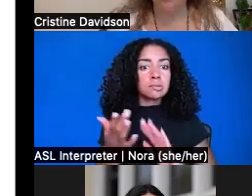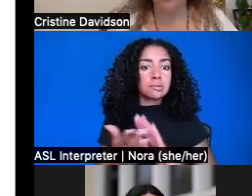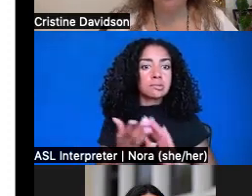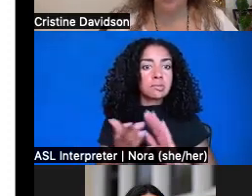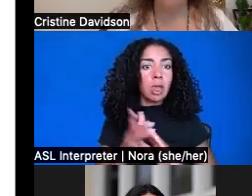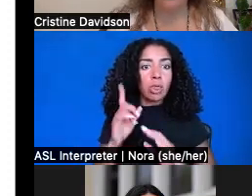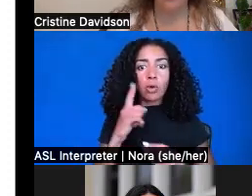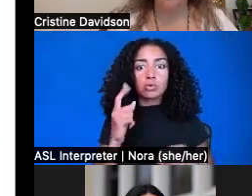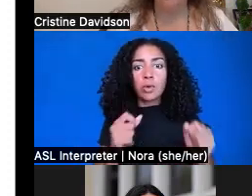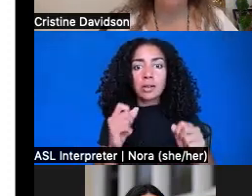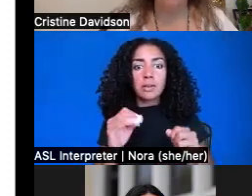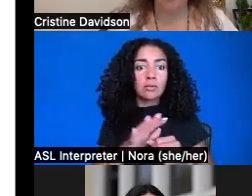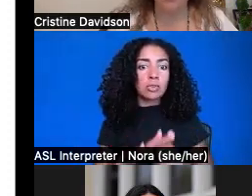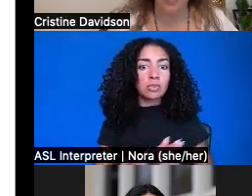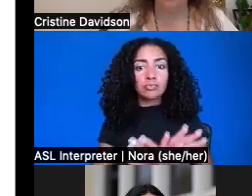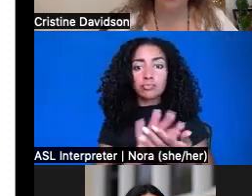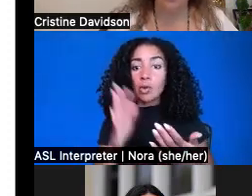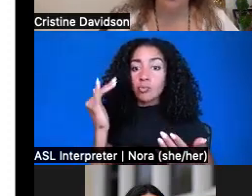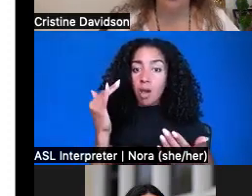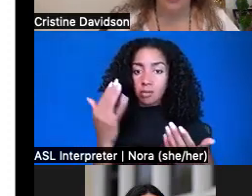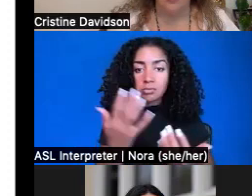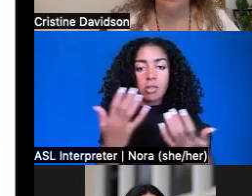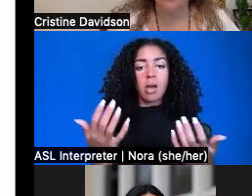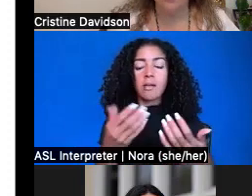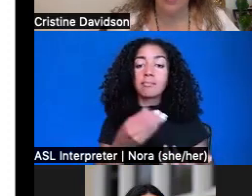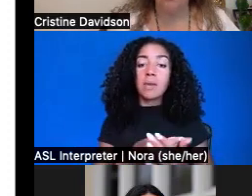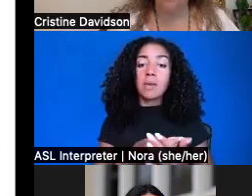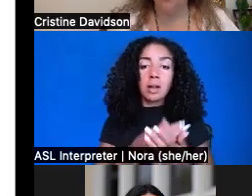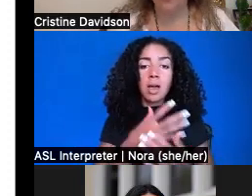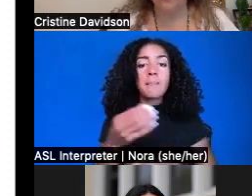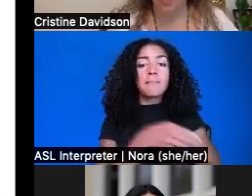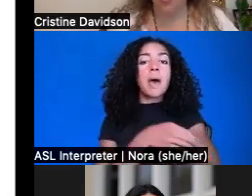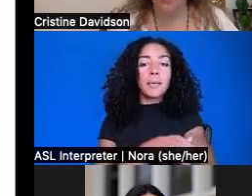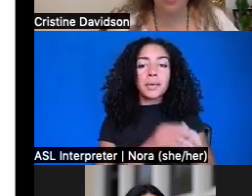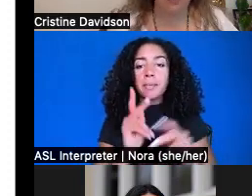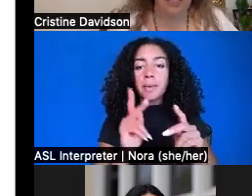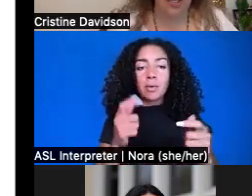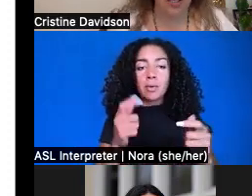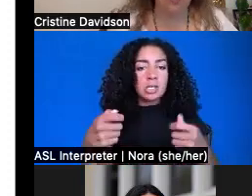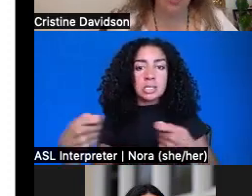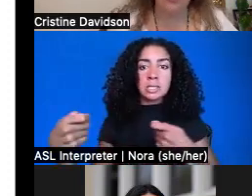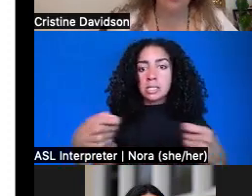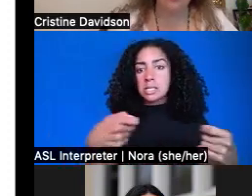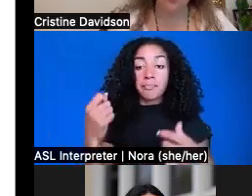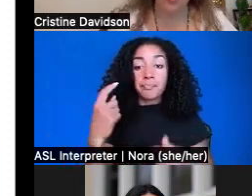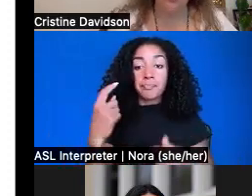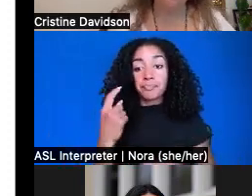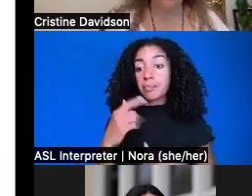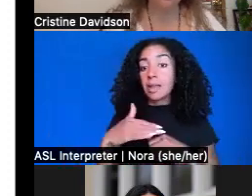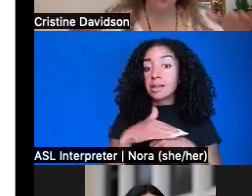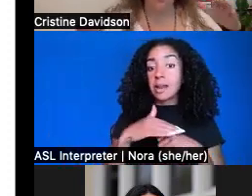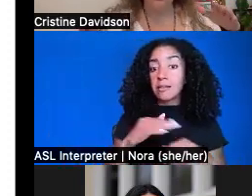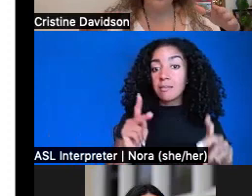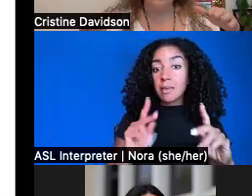power at play right now. And Native folks are in this position of constantly trying